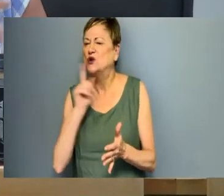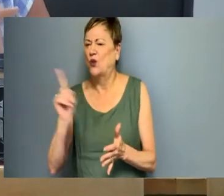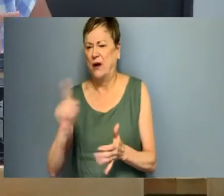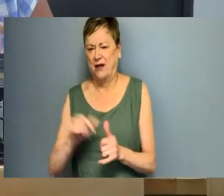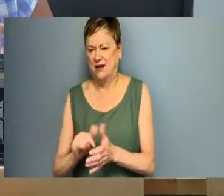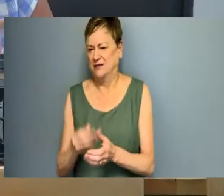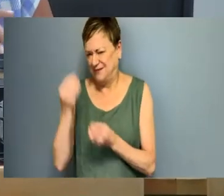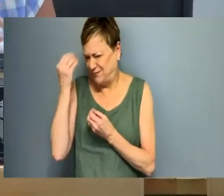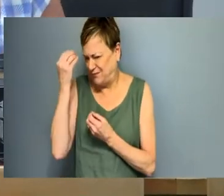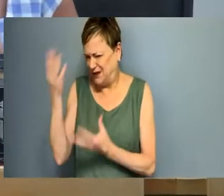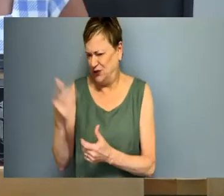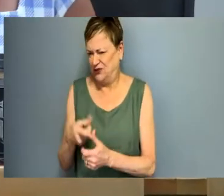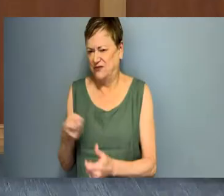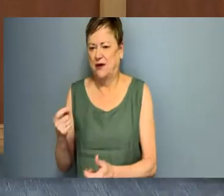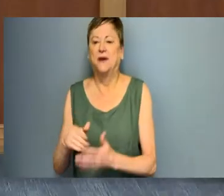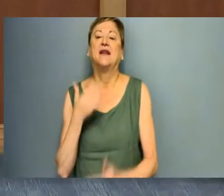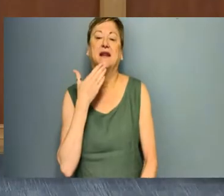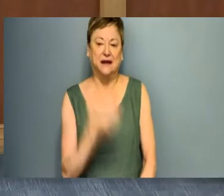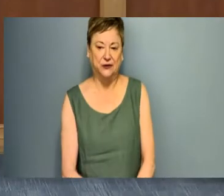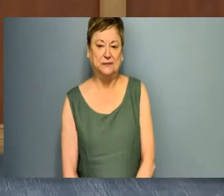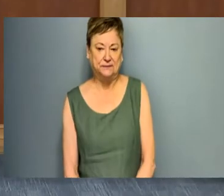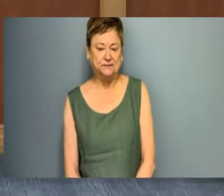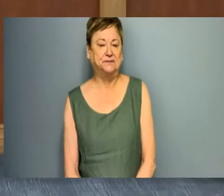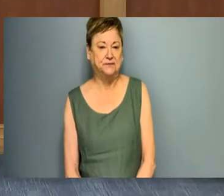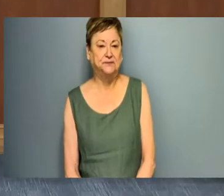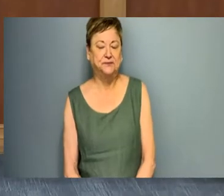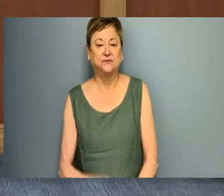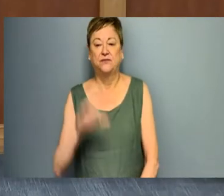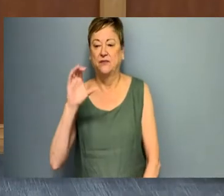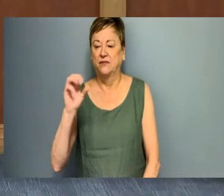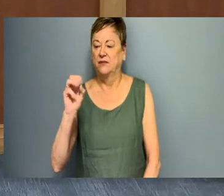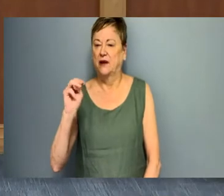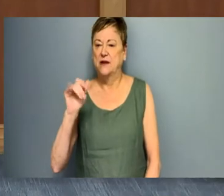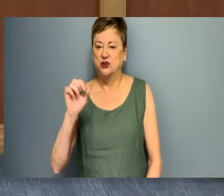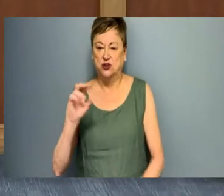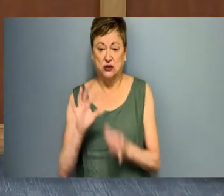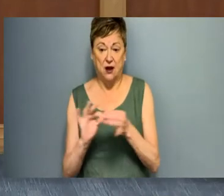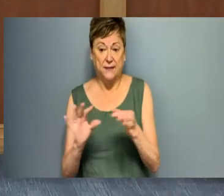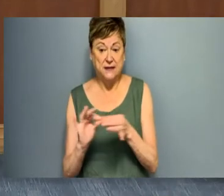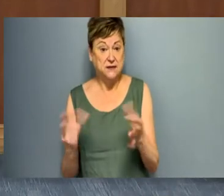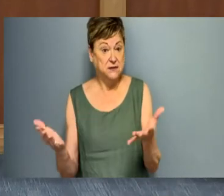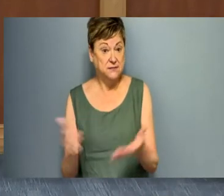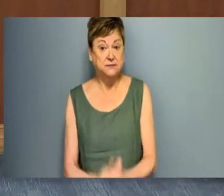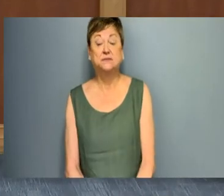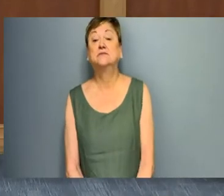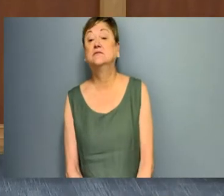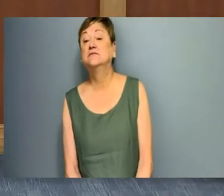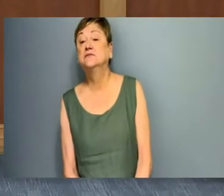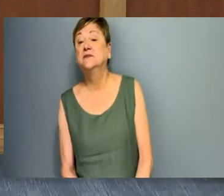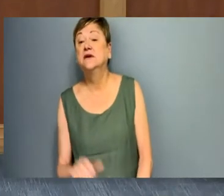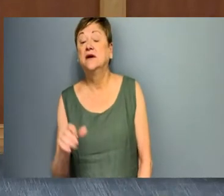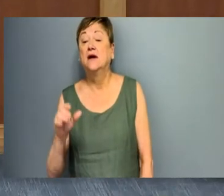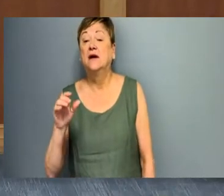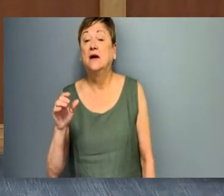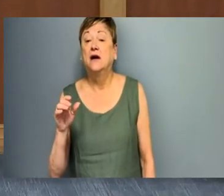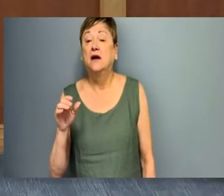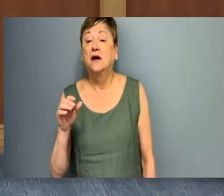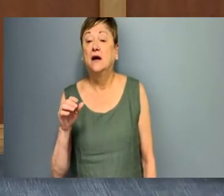you. Okay. Yes. All right. Commissioner's comments. Commissioner Idralva? Okay, thank you.